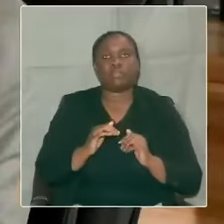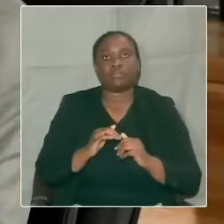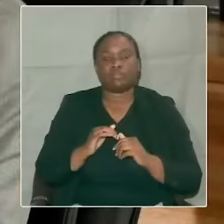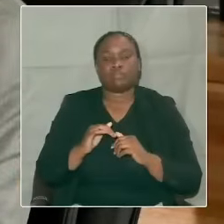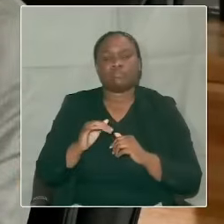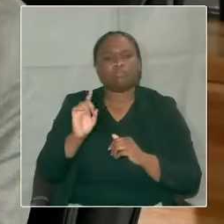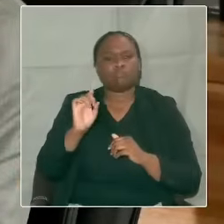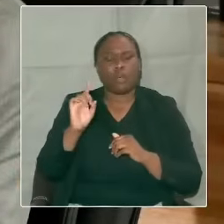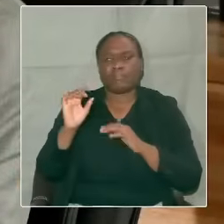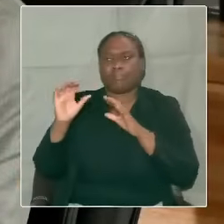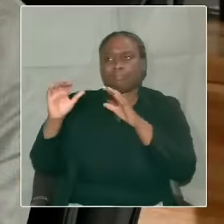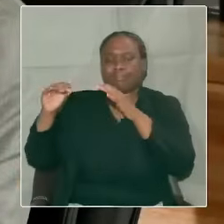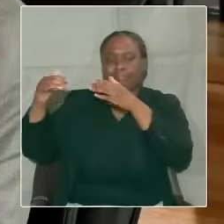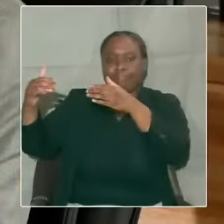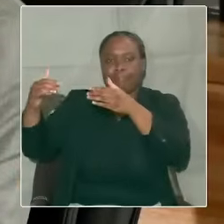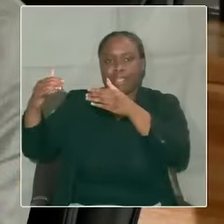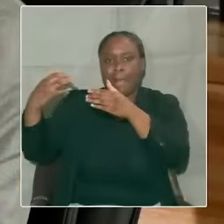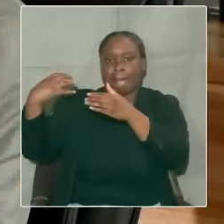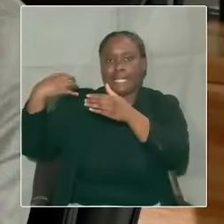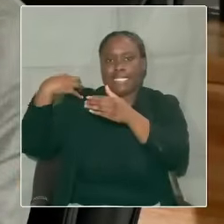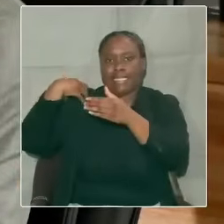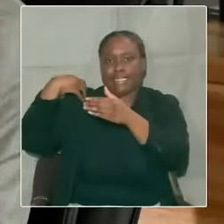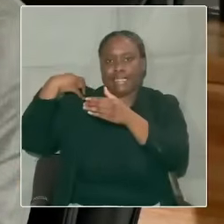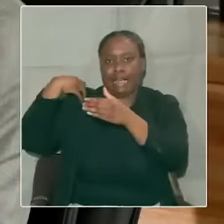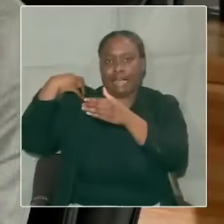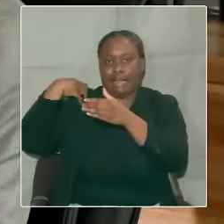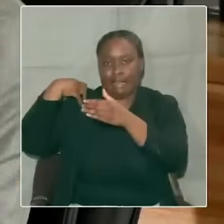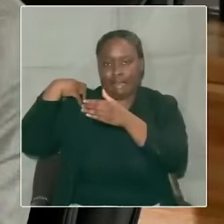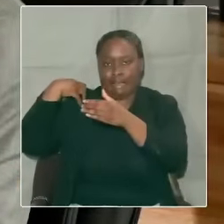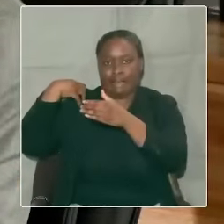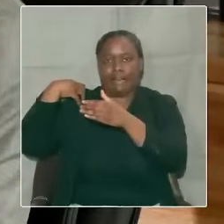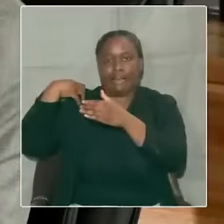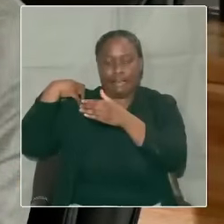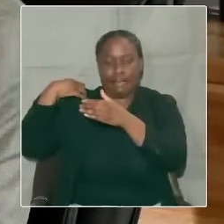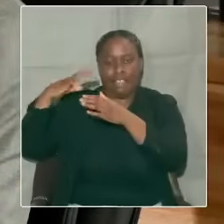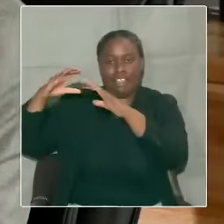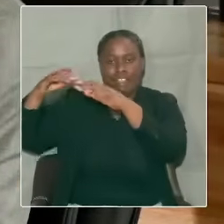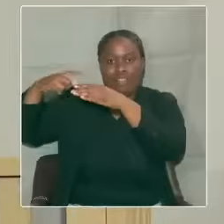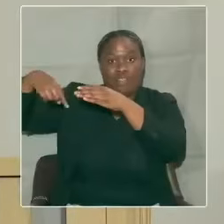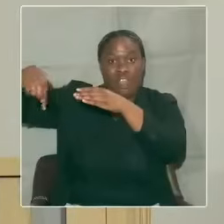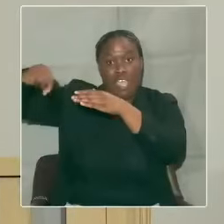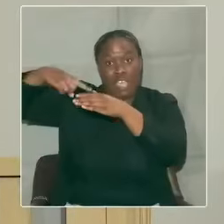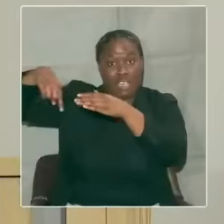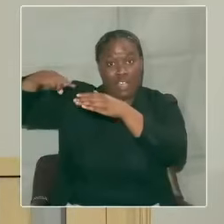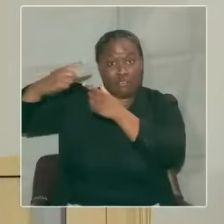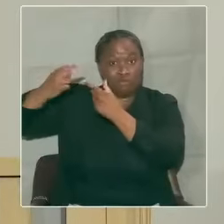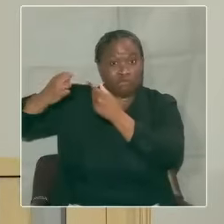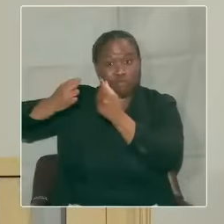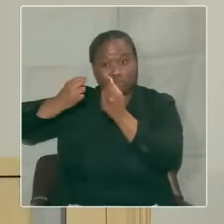minister's instruction or disbandment instruction